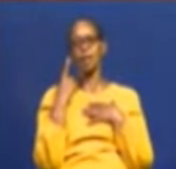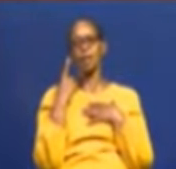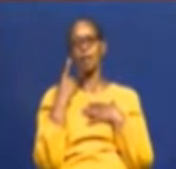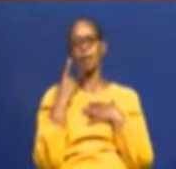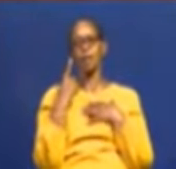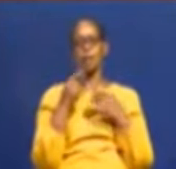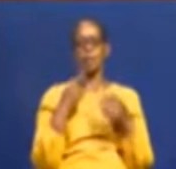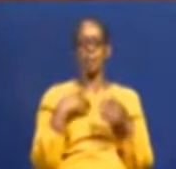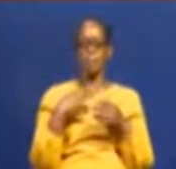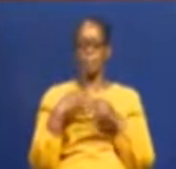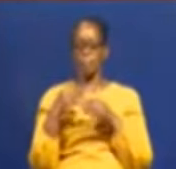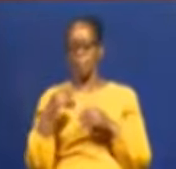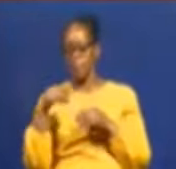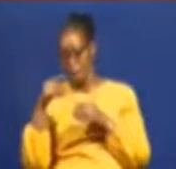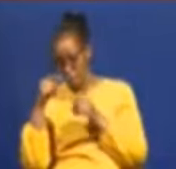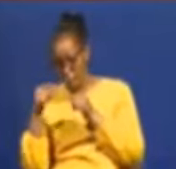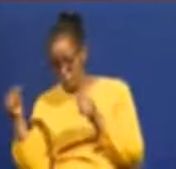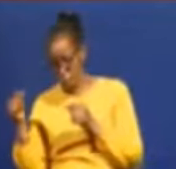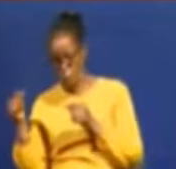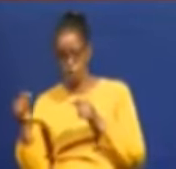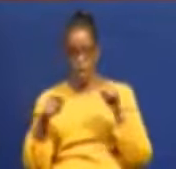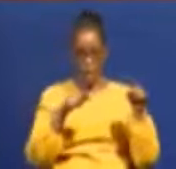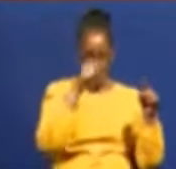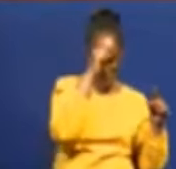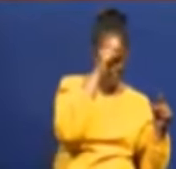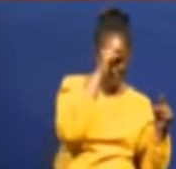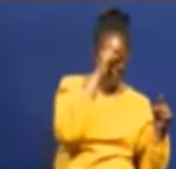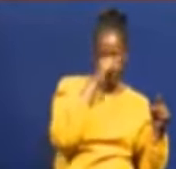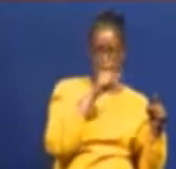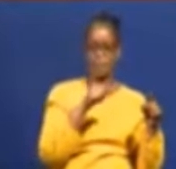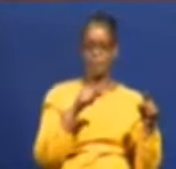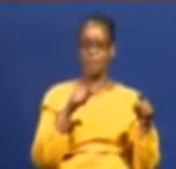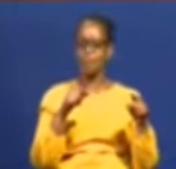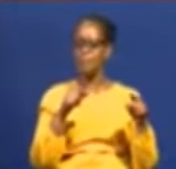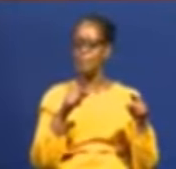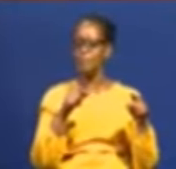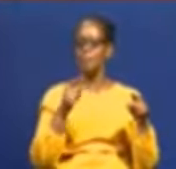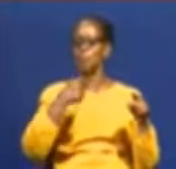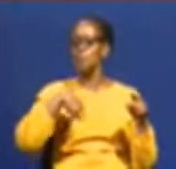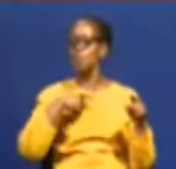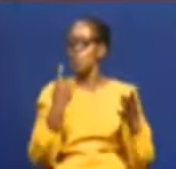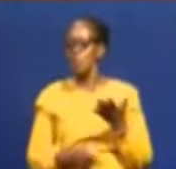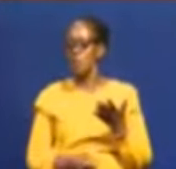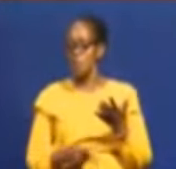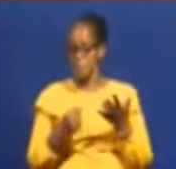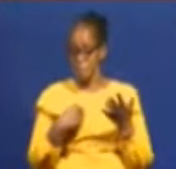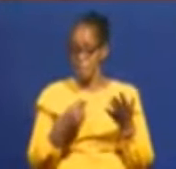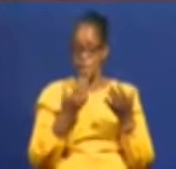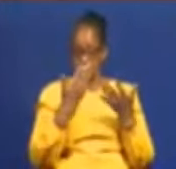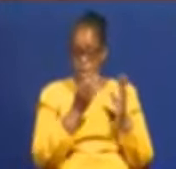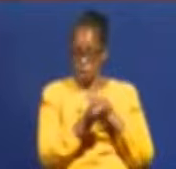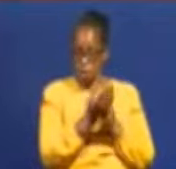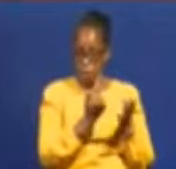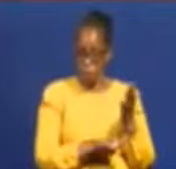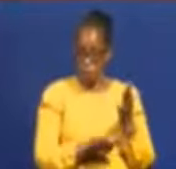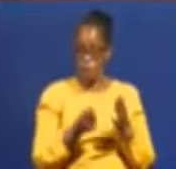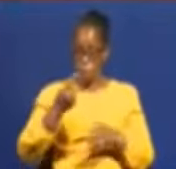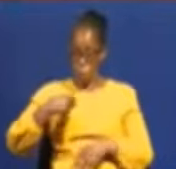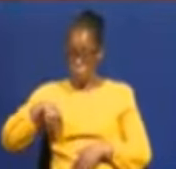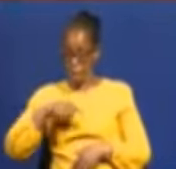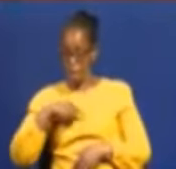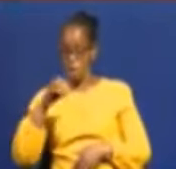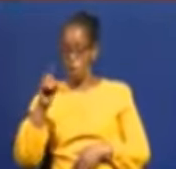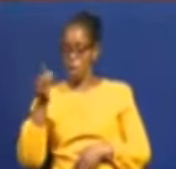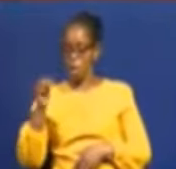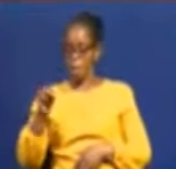of the opposition, members of government. I have explained to the majority leader that for us in the opposition, and especially for ODM, for which I'm the